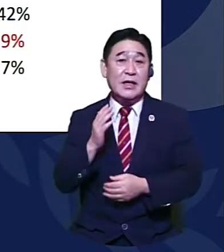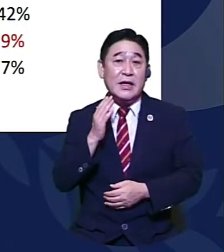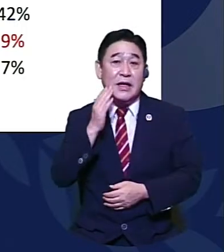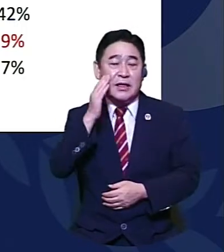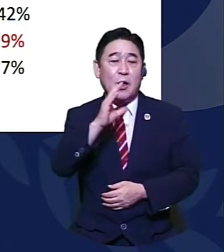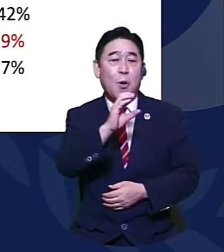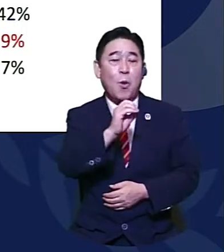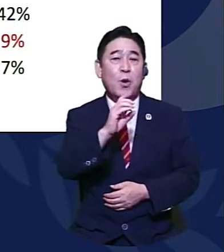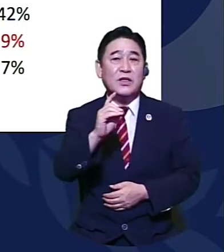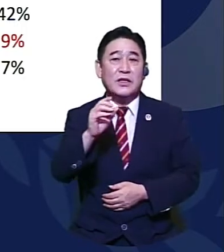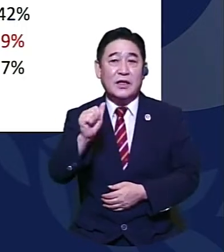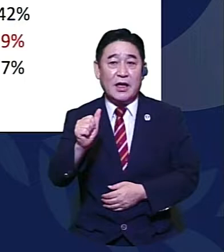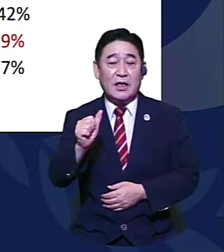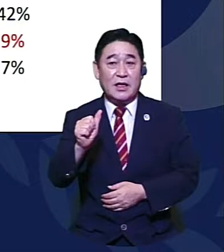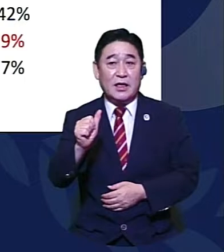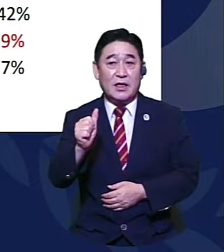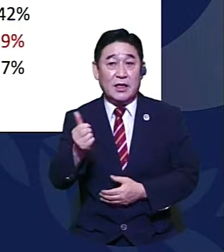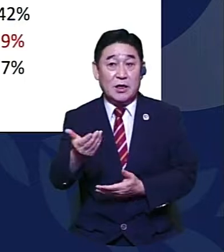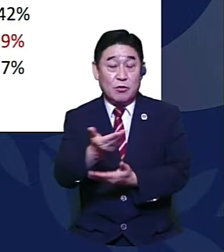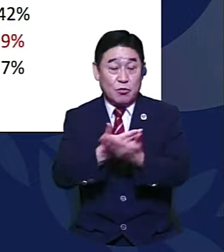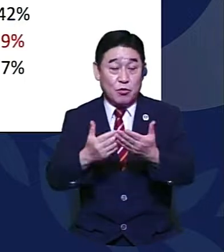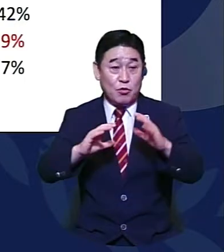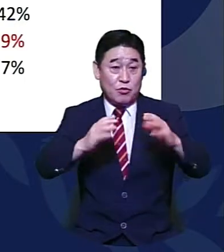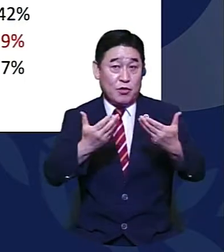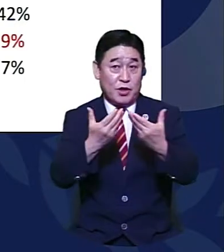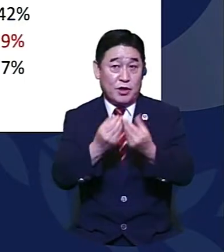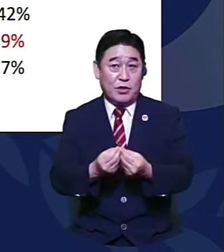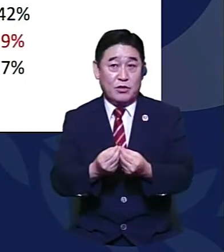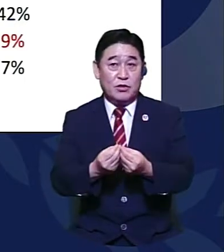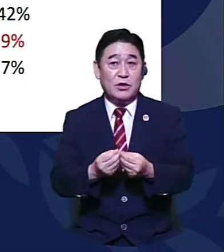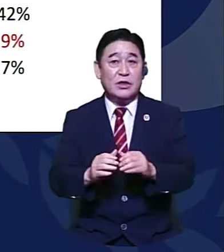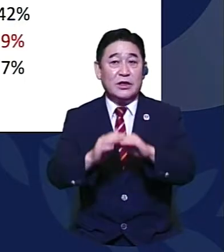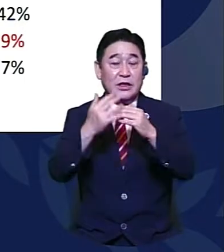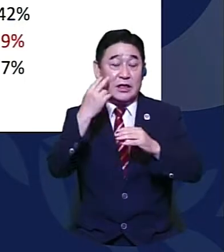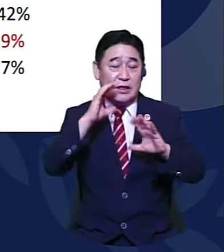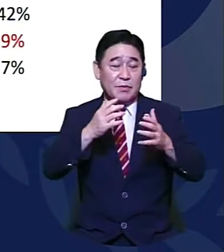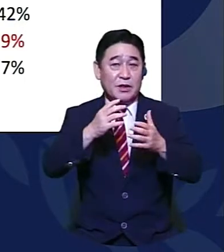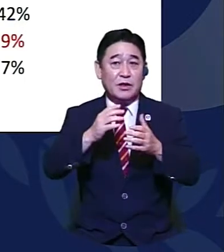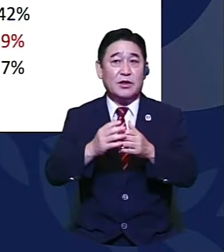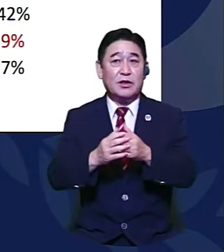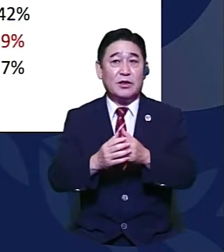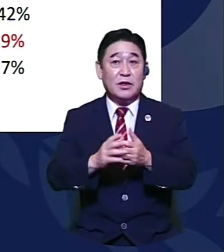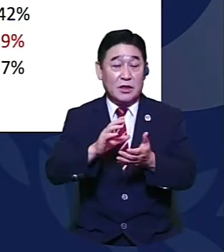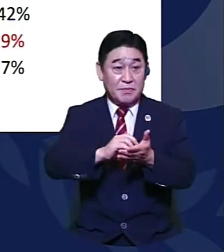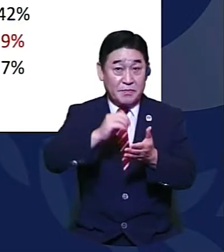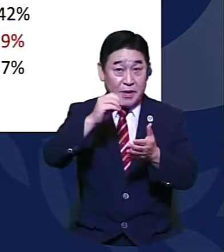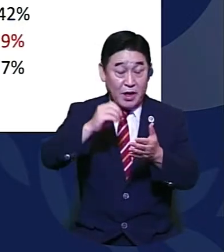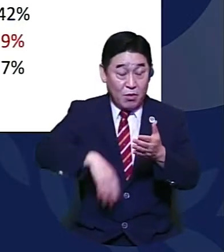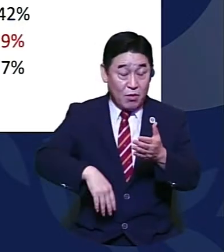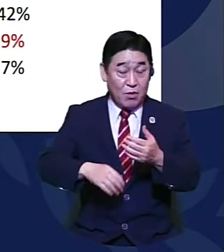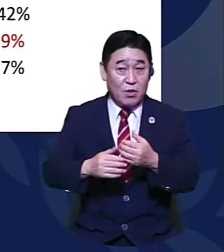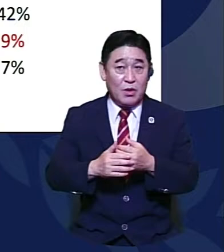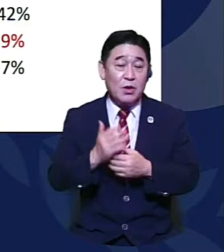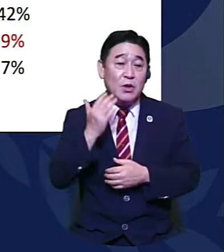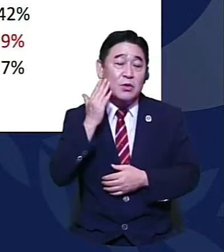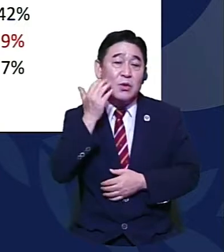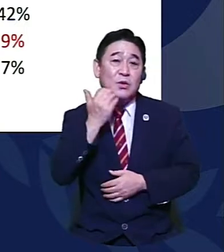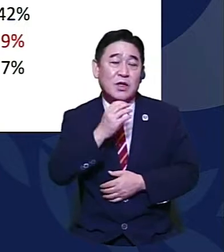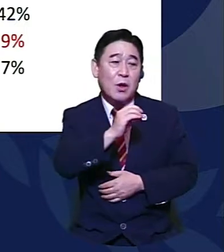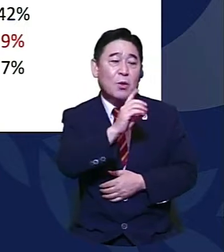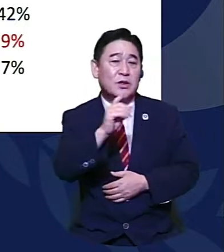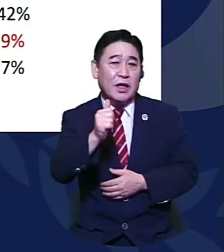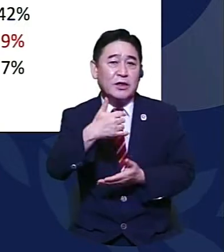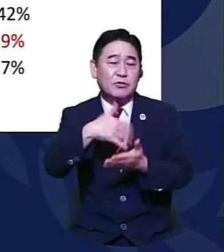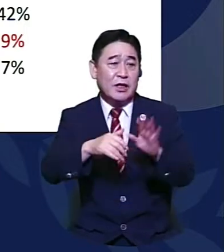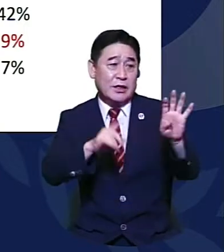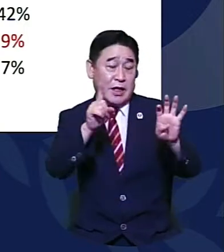in the 40 to 50%, except for the US, as you can see here. And then, of course, now that we are trying to focus on